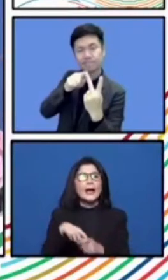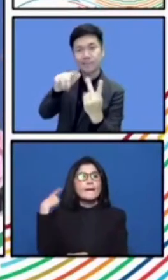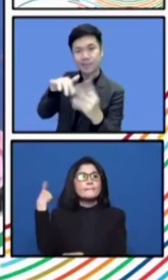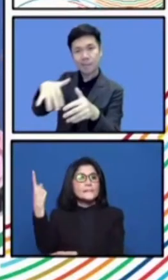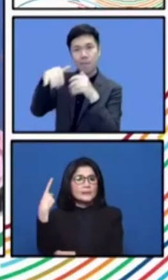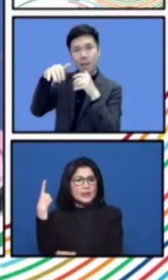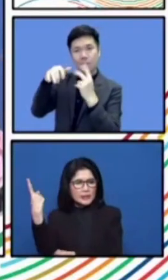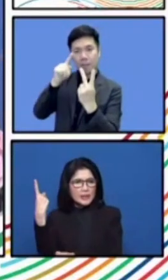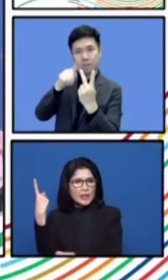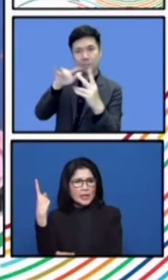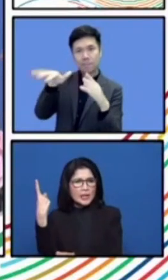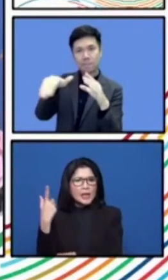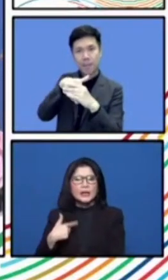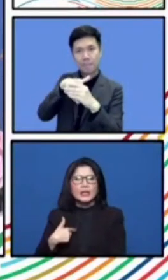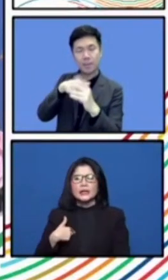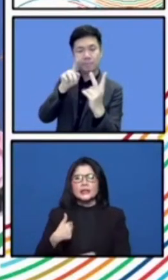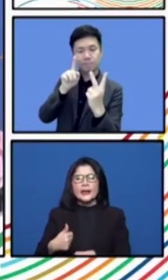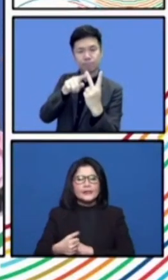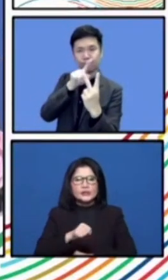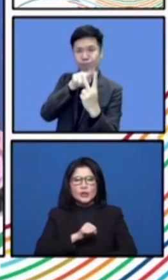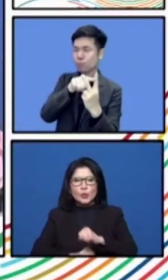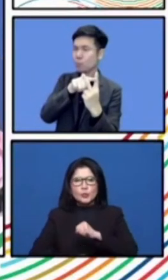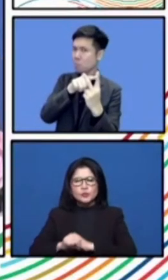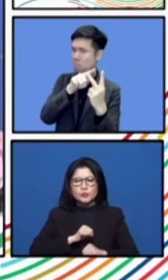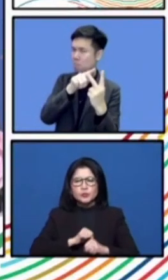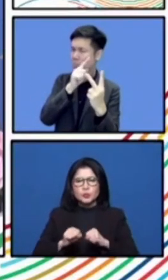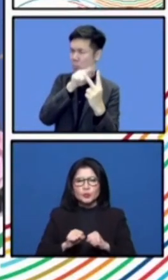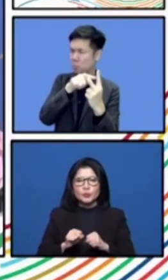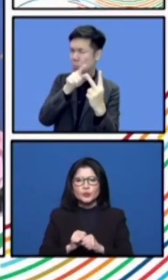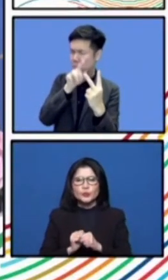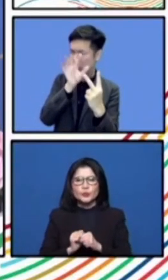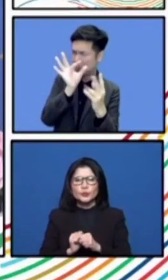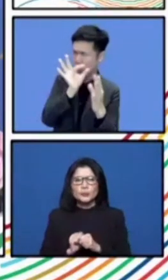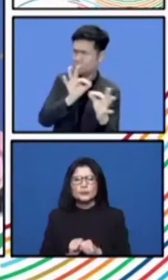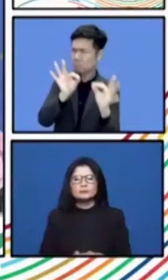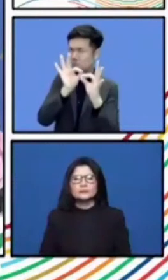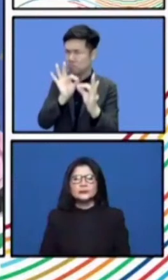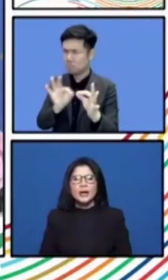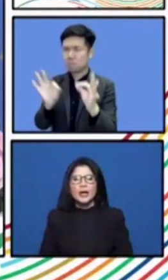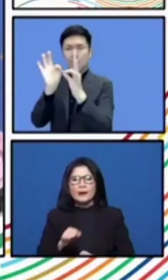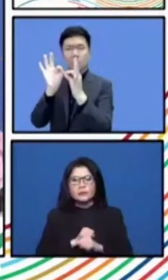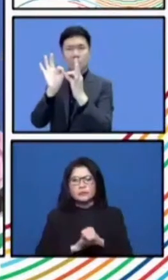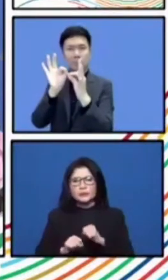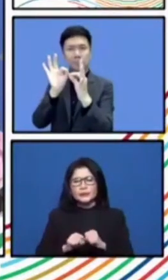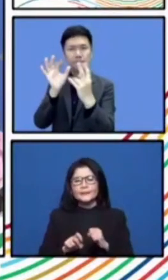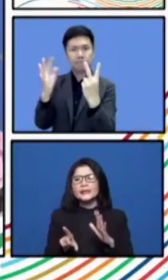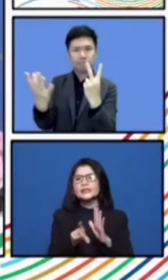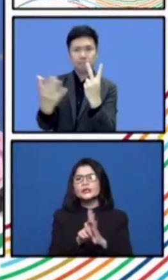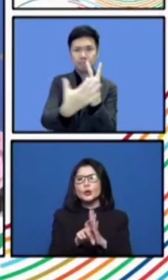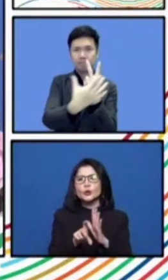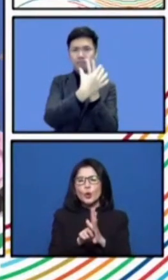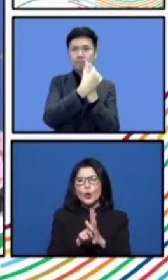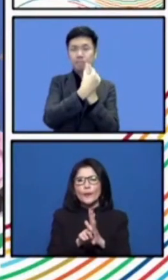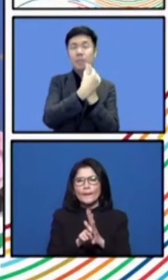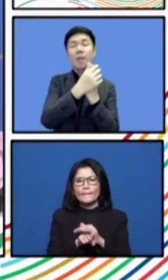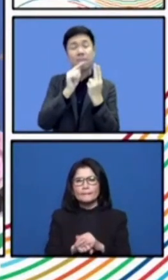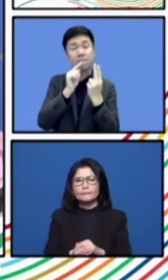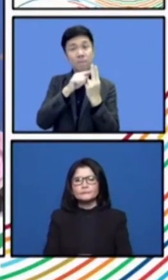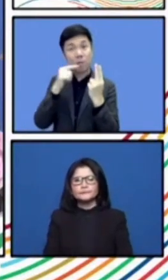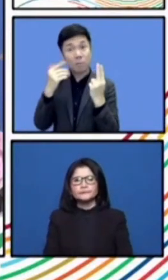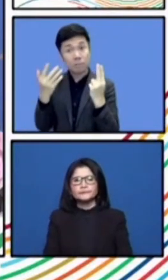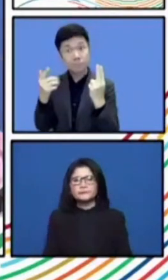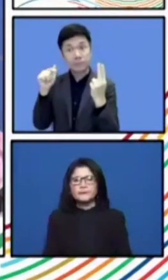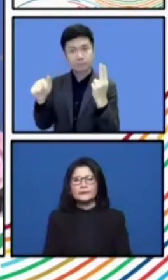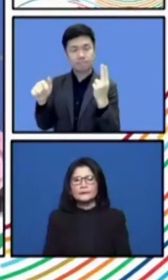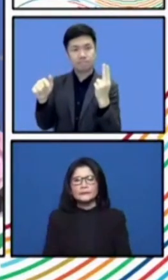as a good role of the parliamentarian to Foster more